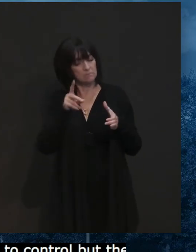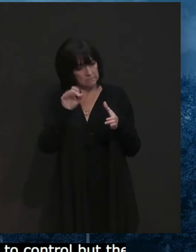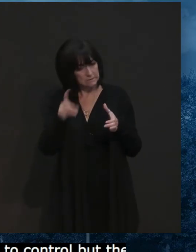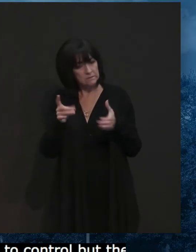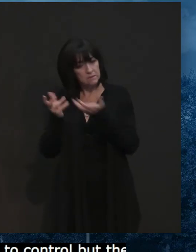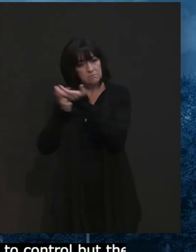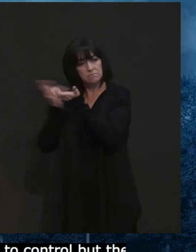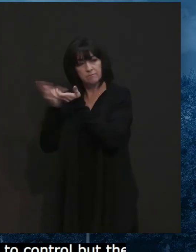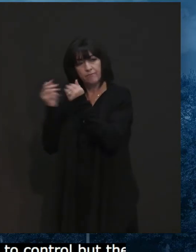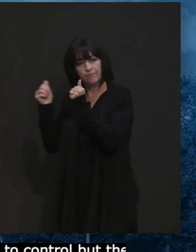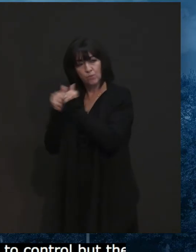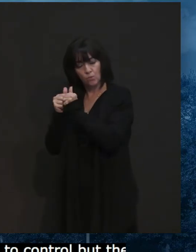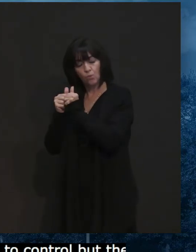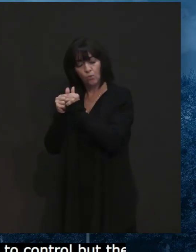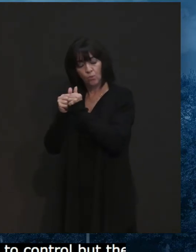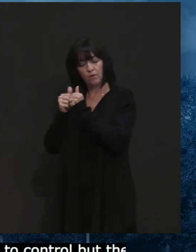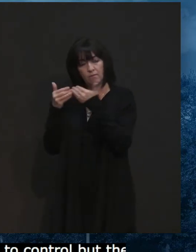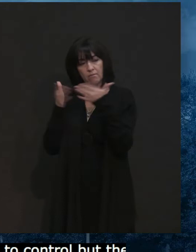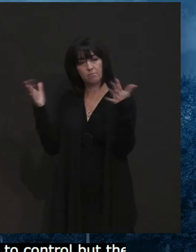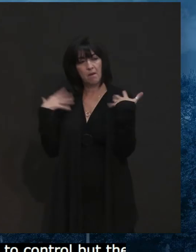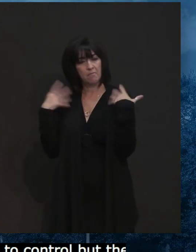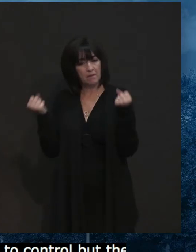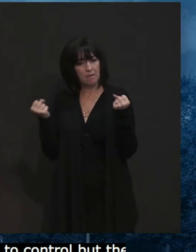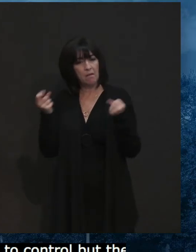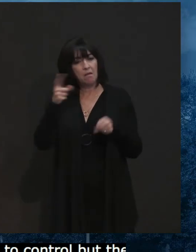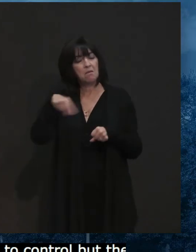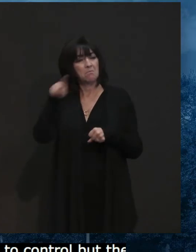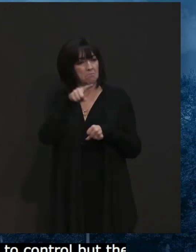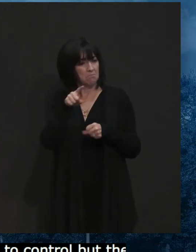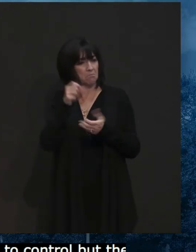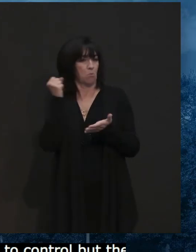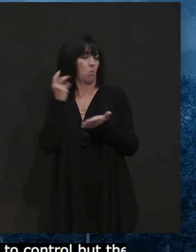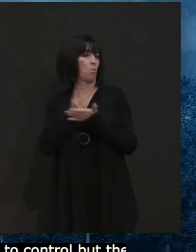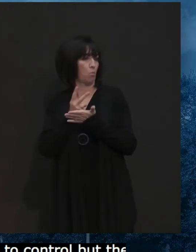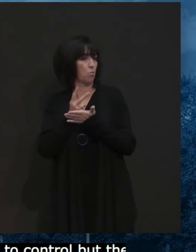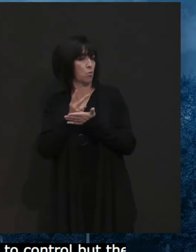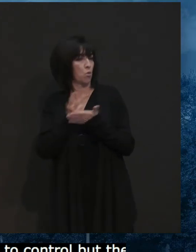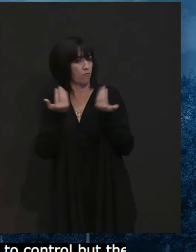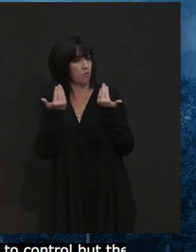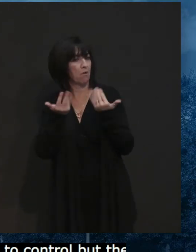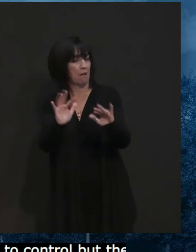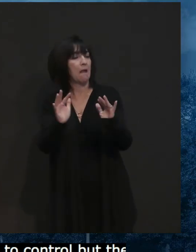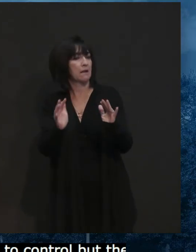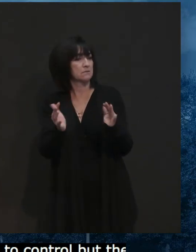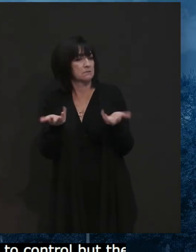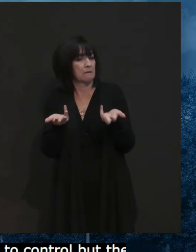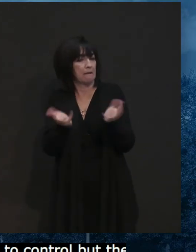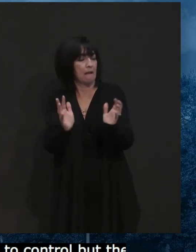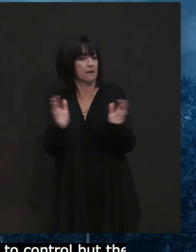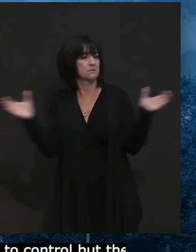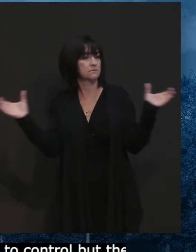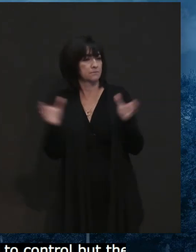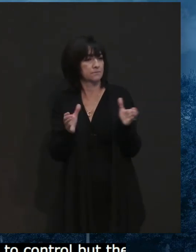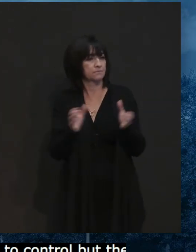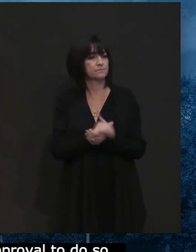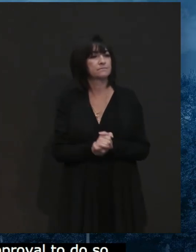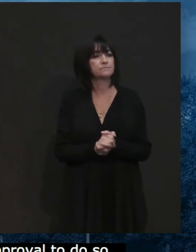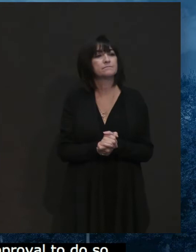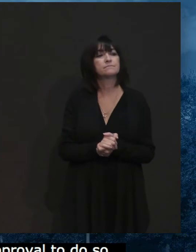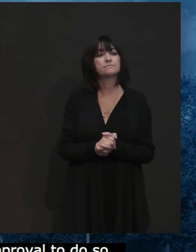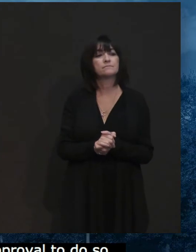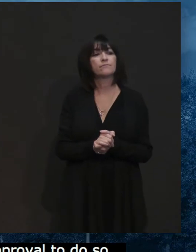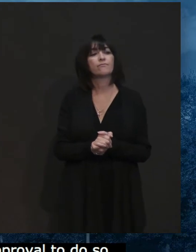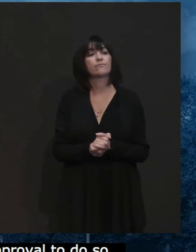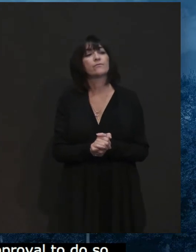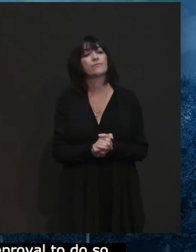health and a plan in place with an approval to do so. Karyl, do you have any thoughts about the crowd that was outside the